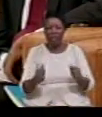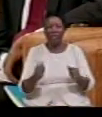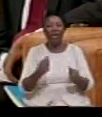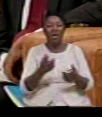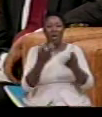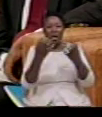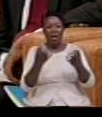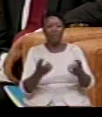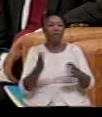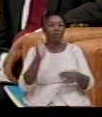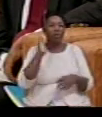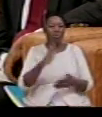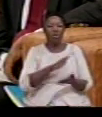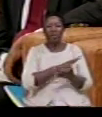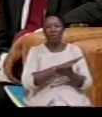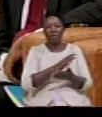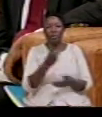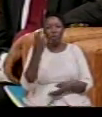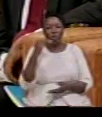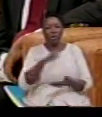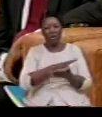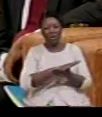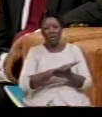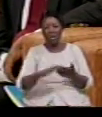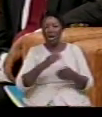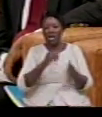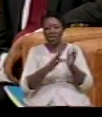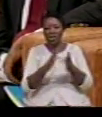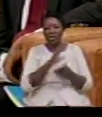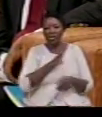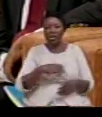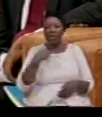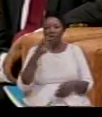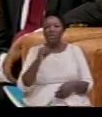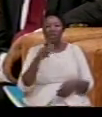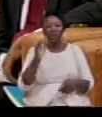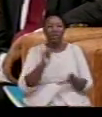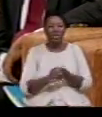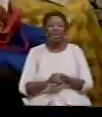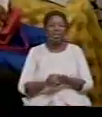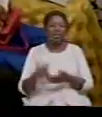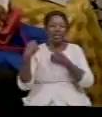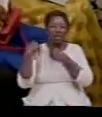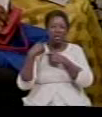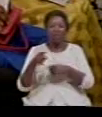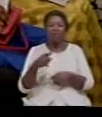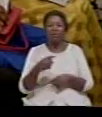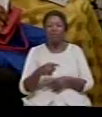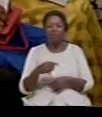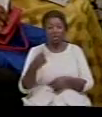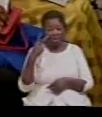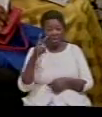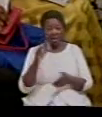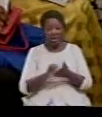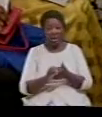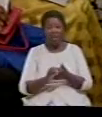was cleansed. And Jesus said unto him, See thou, tell no man, but